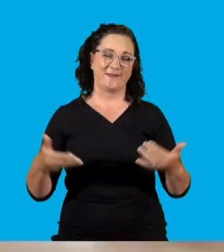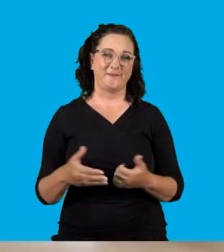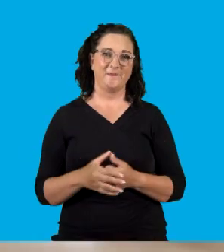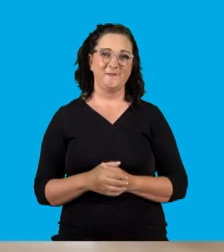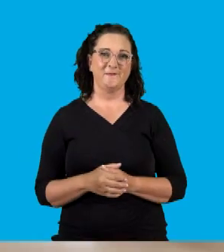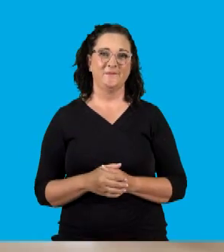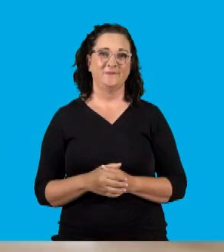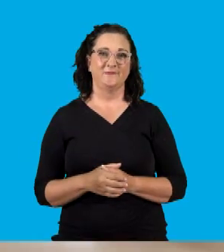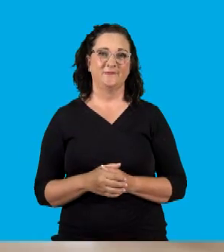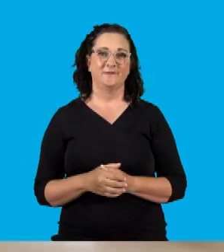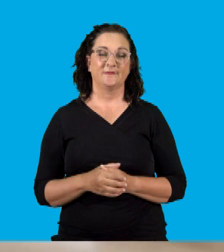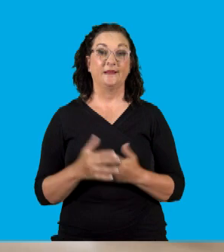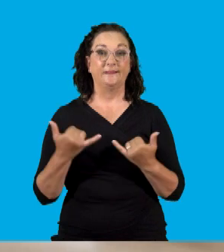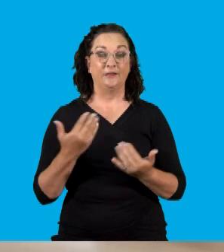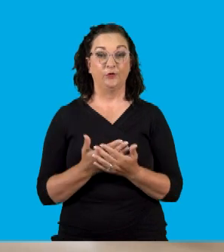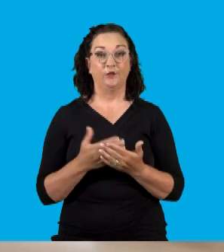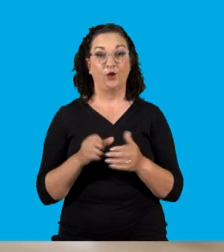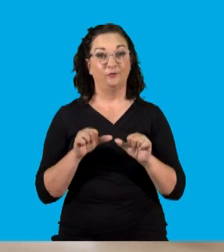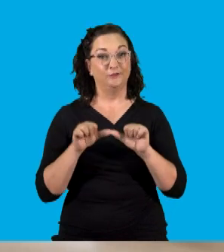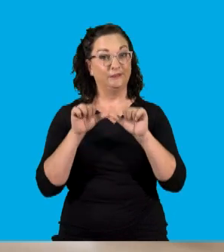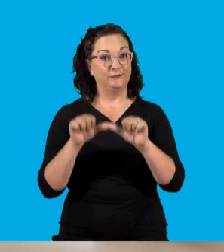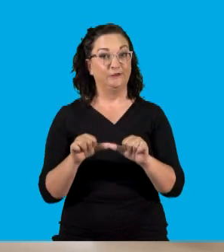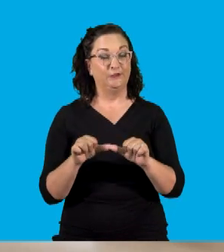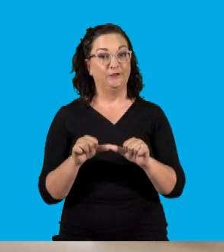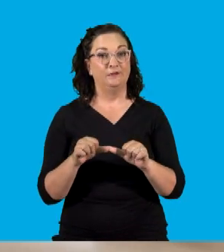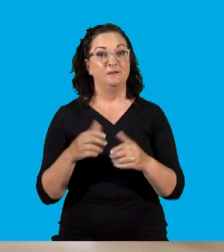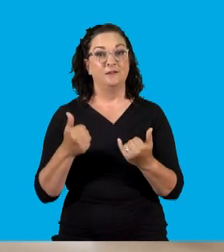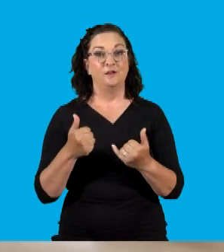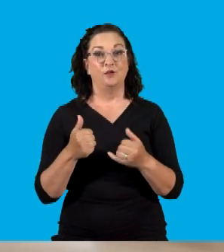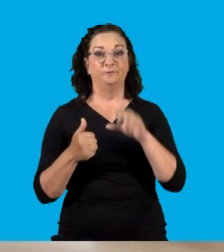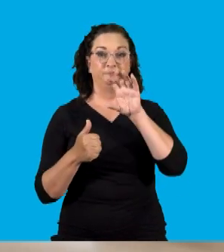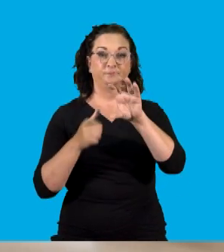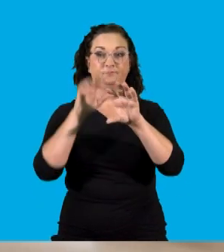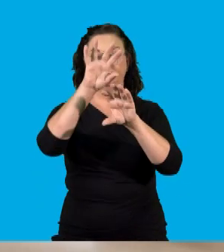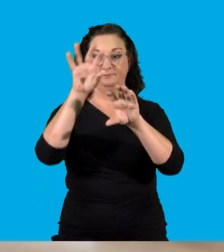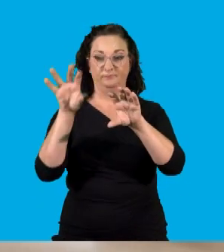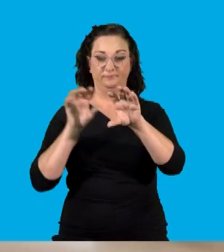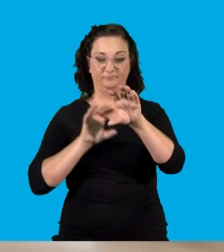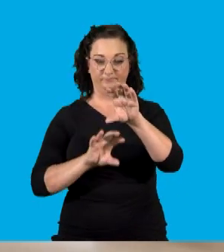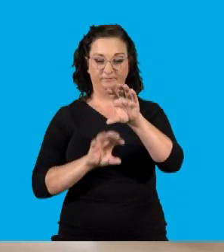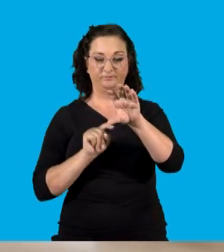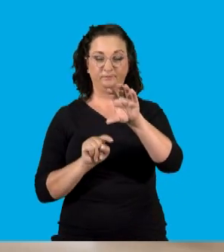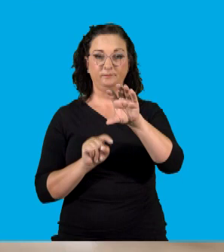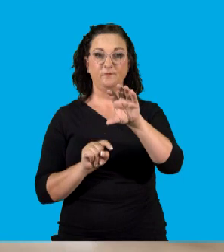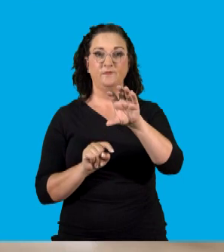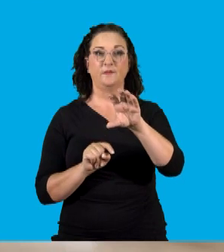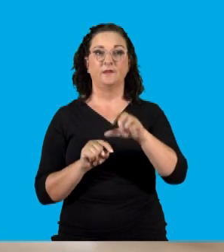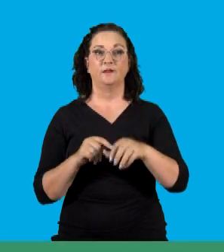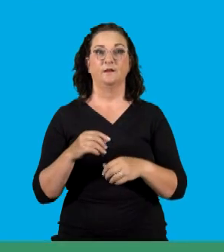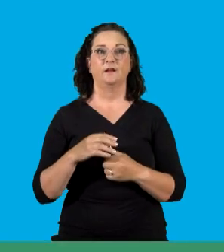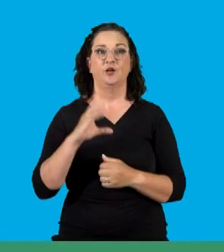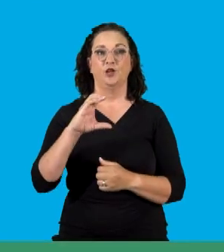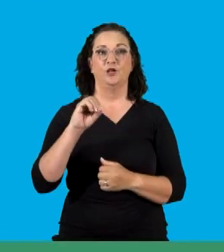Welcome back from an ad break, grade 10s. Now let us continue with our third concept, which is imitations or